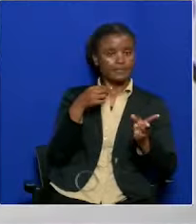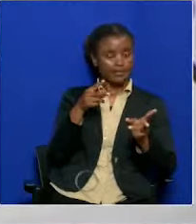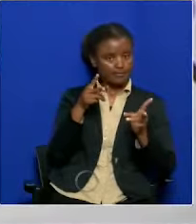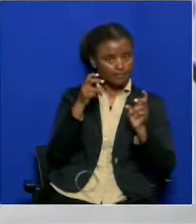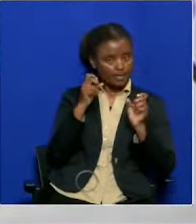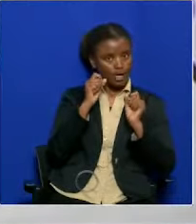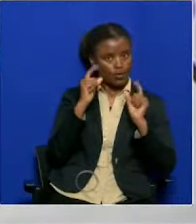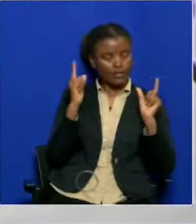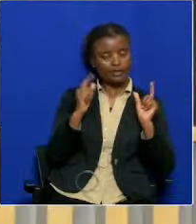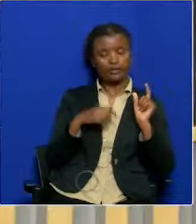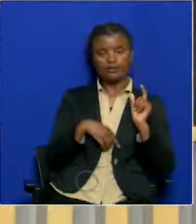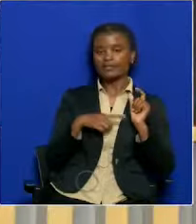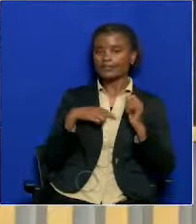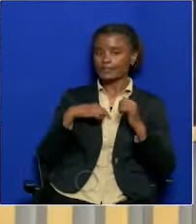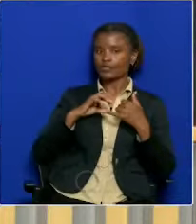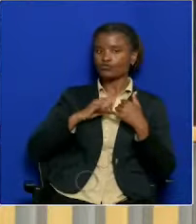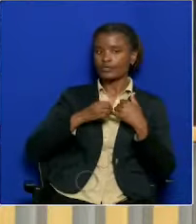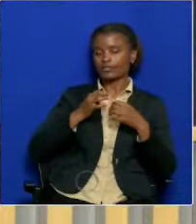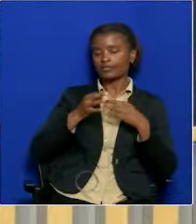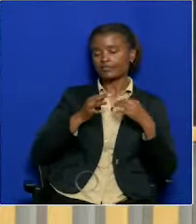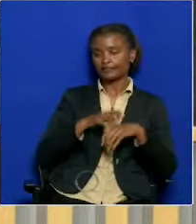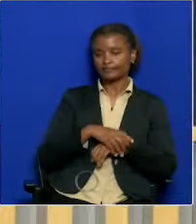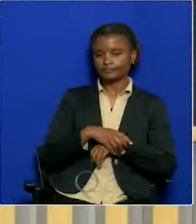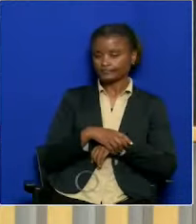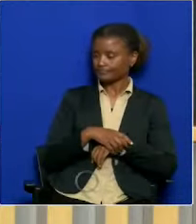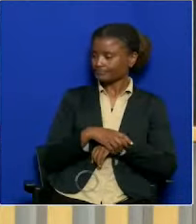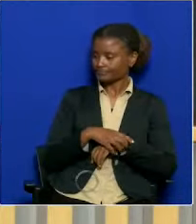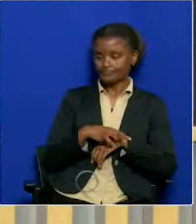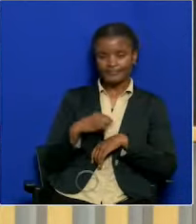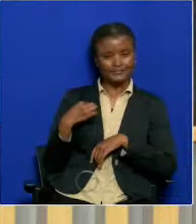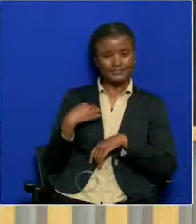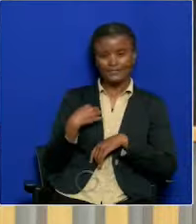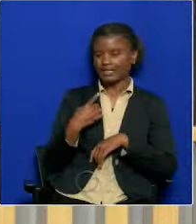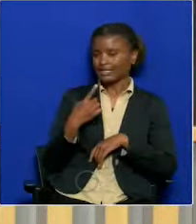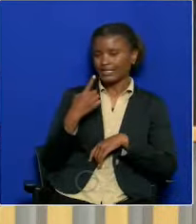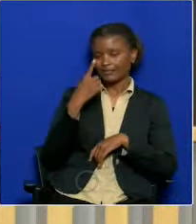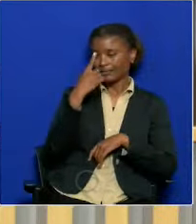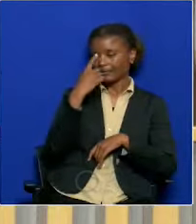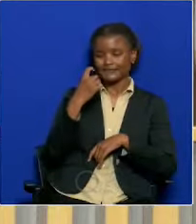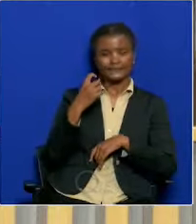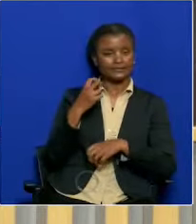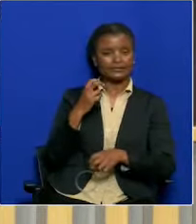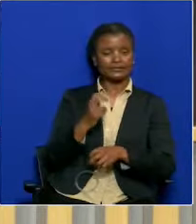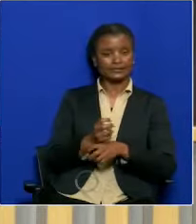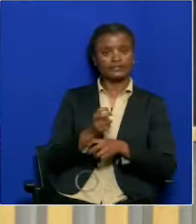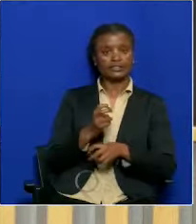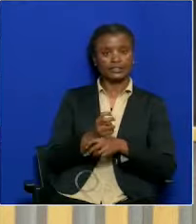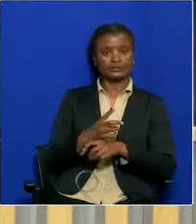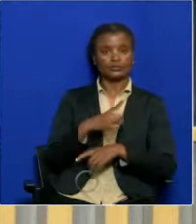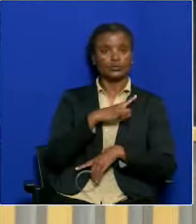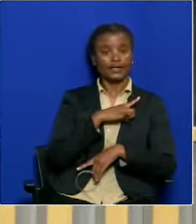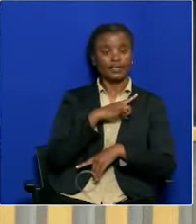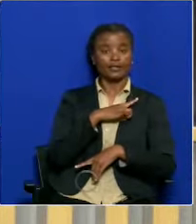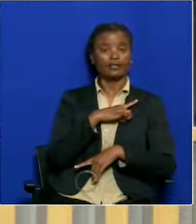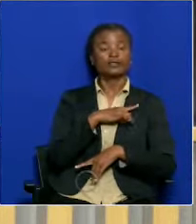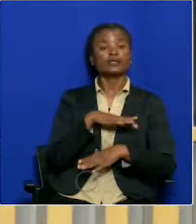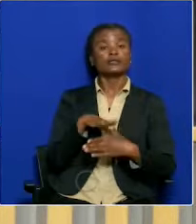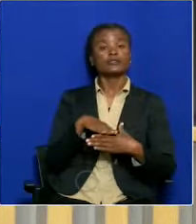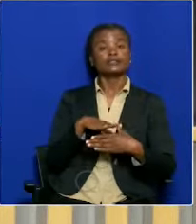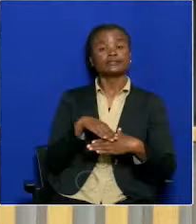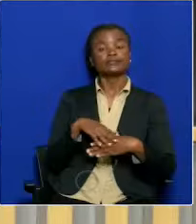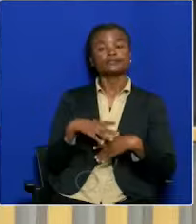difficult to believe, General, and my reason is this. Your